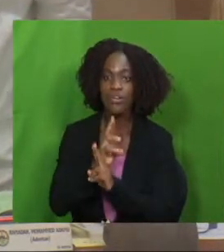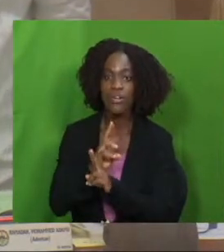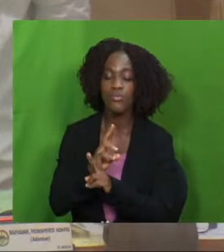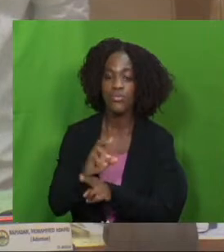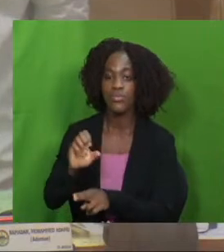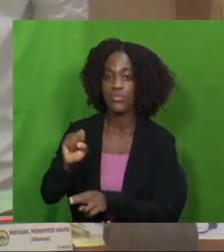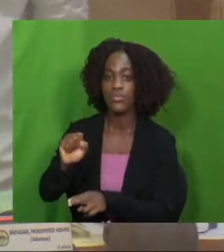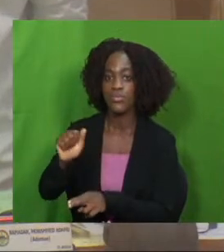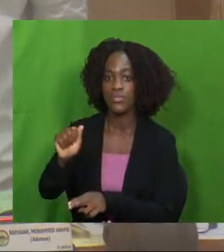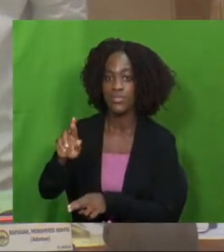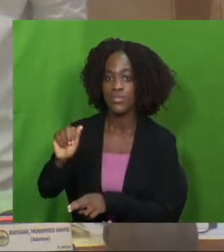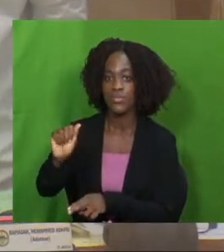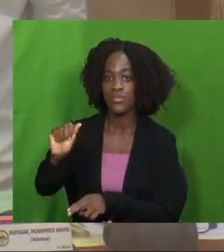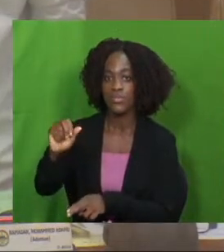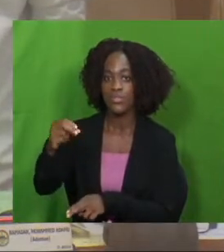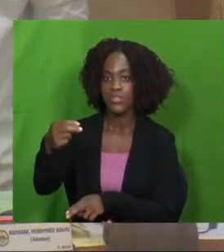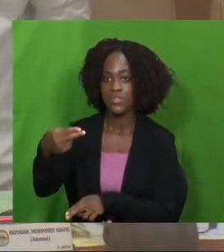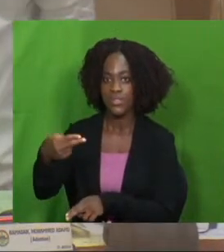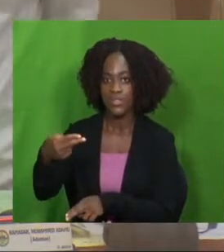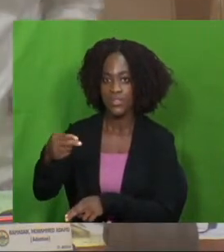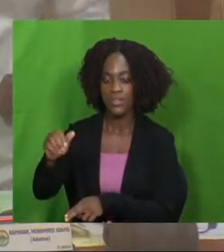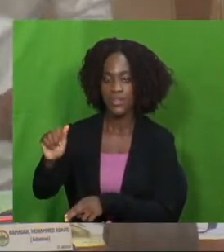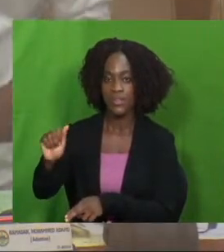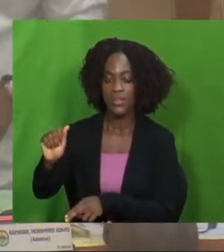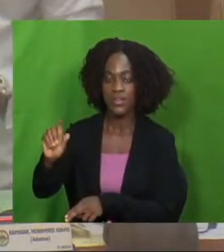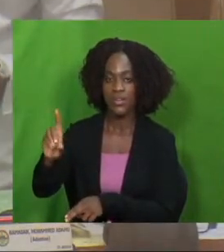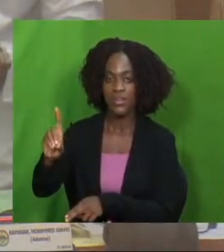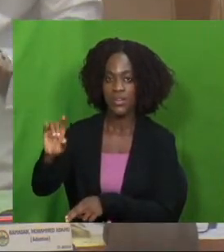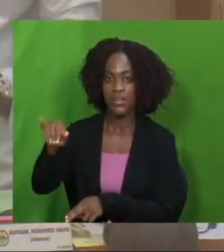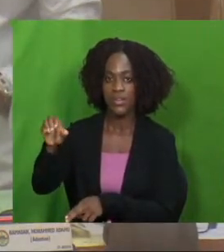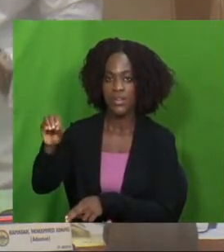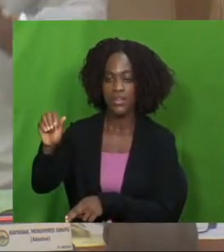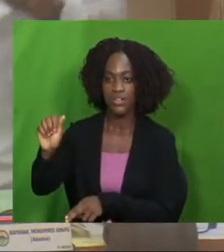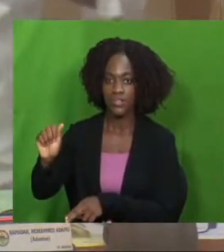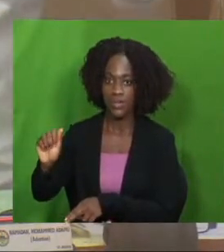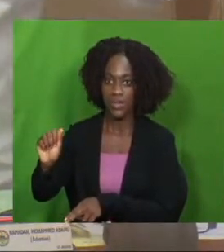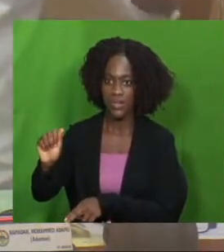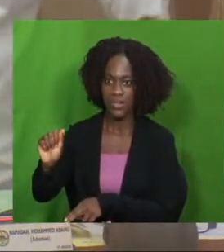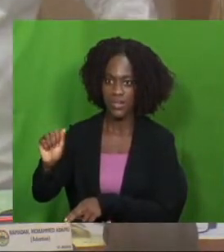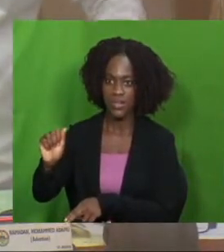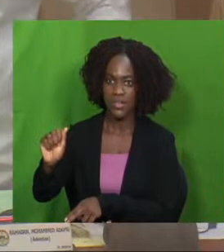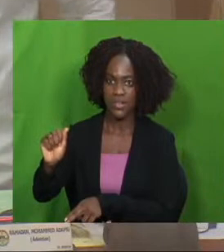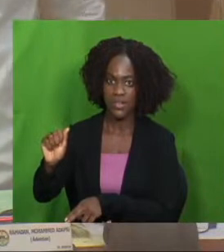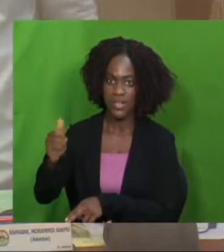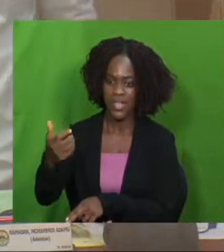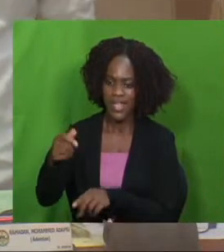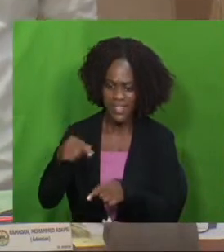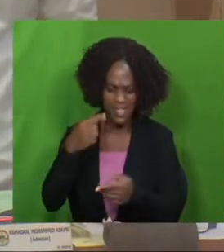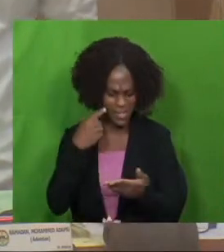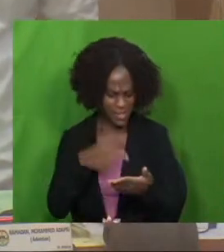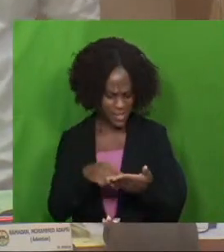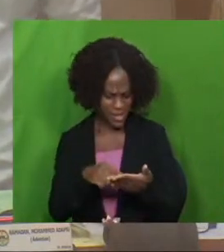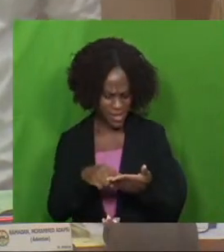today she's the only member who has been captured as absent for yesterday. Mr.